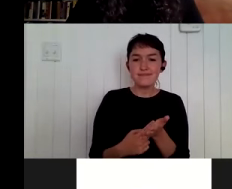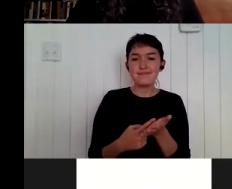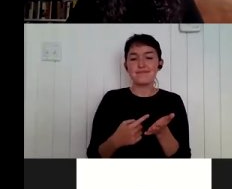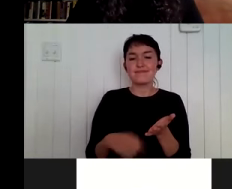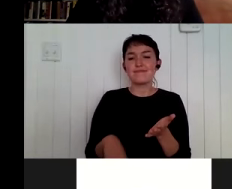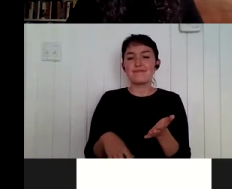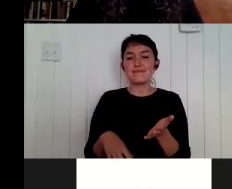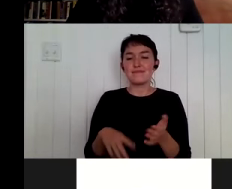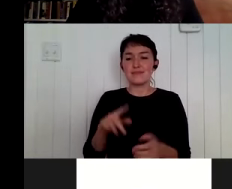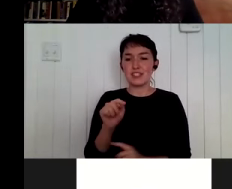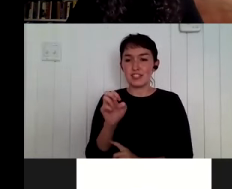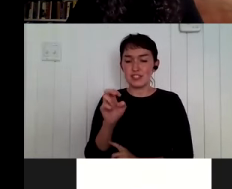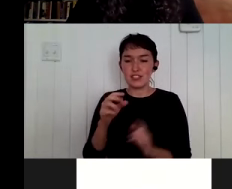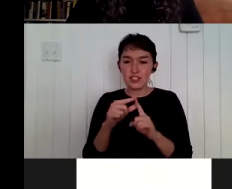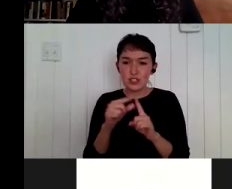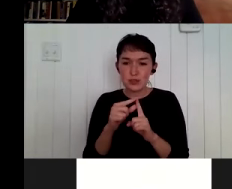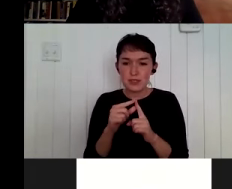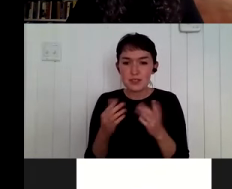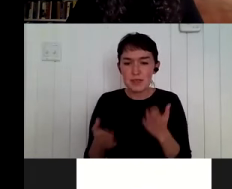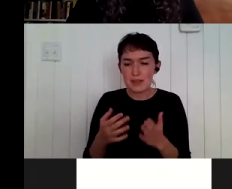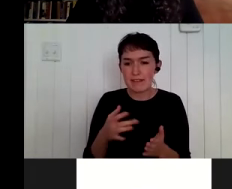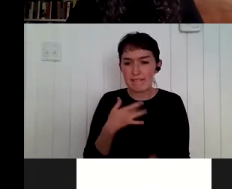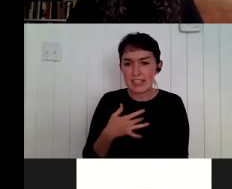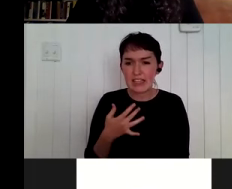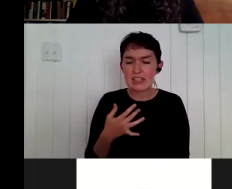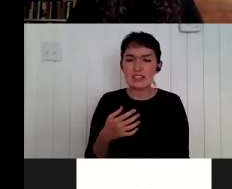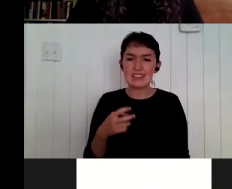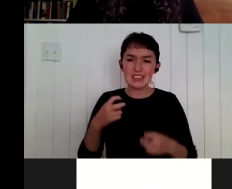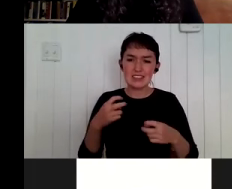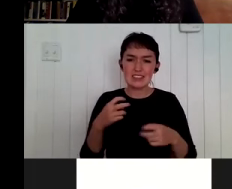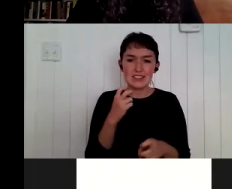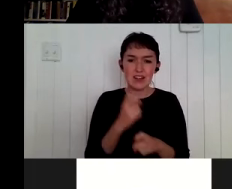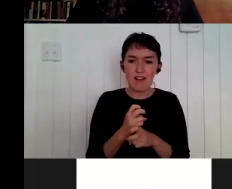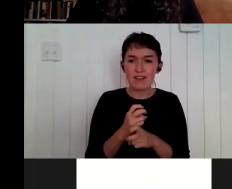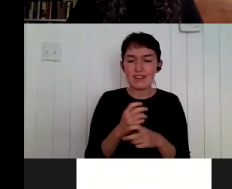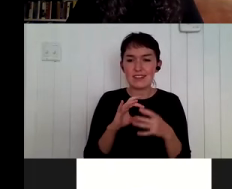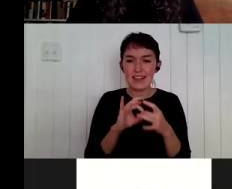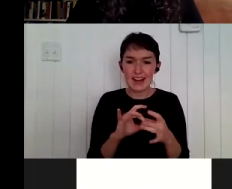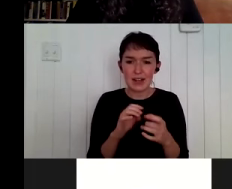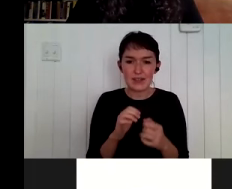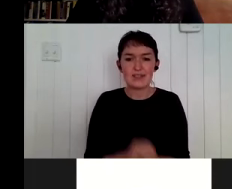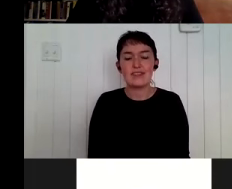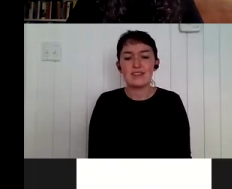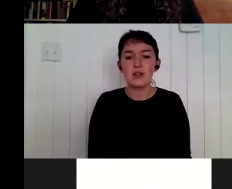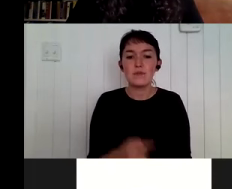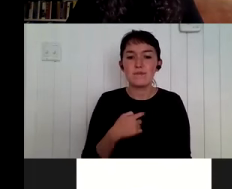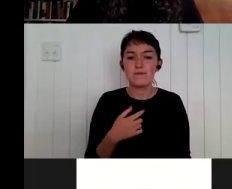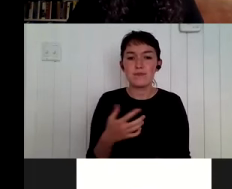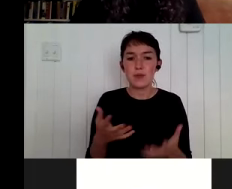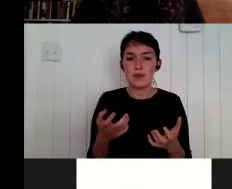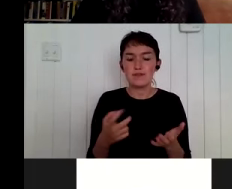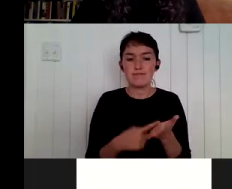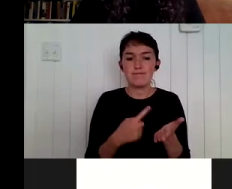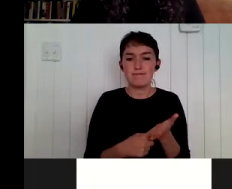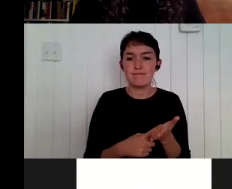terms that might feel distant or harder to connect with. So I wanted to zoom in on one experiences, which is the